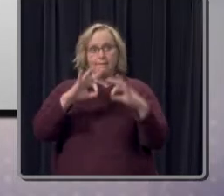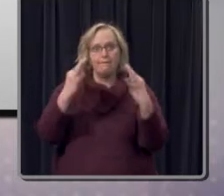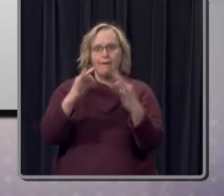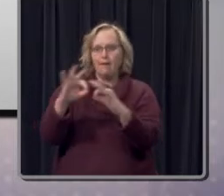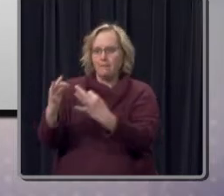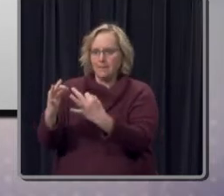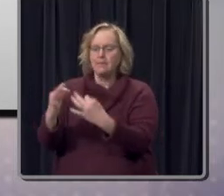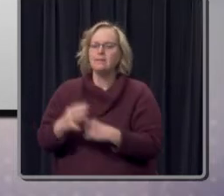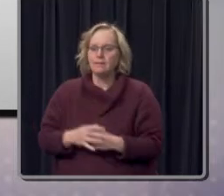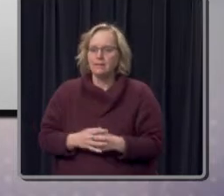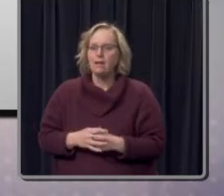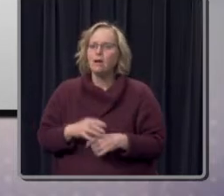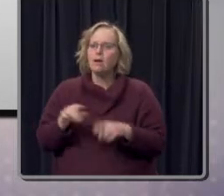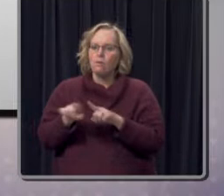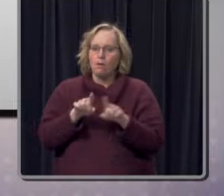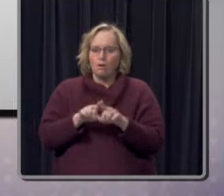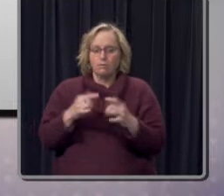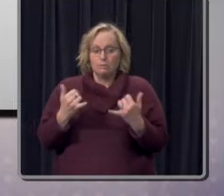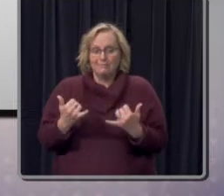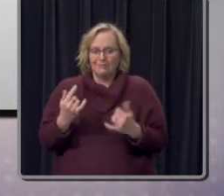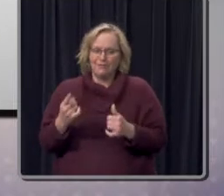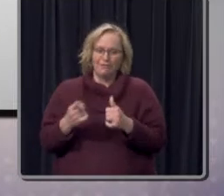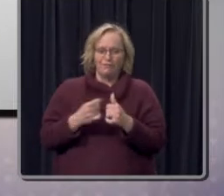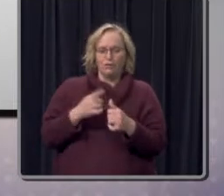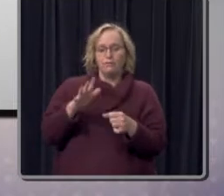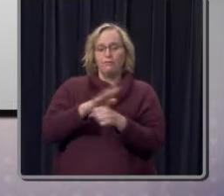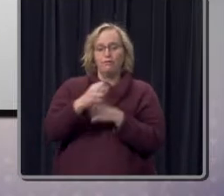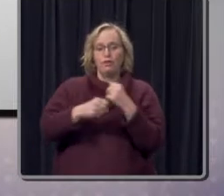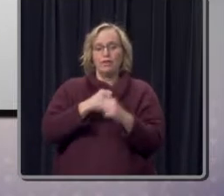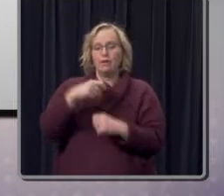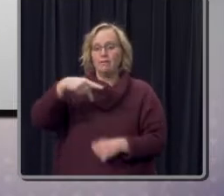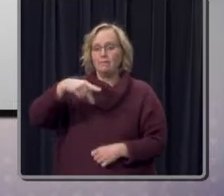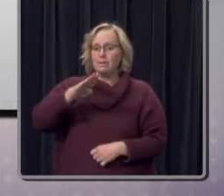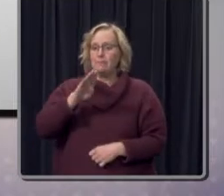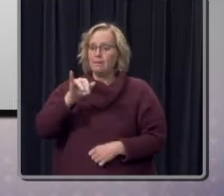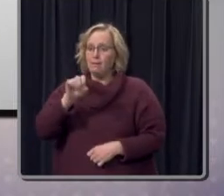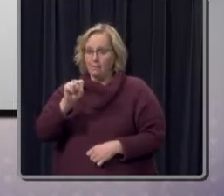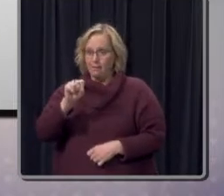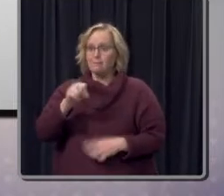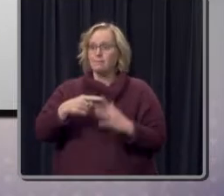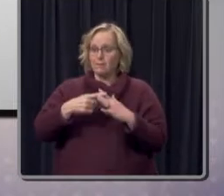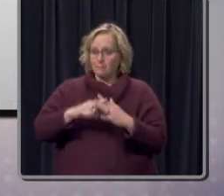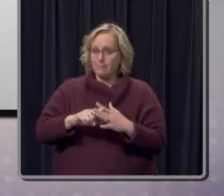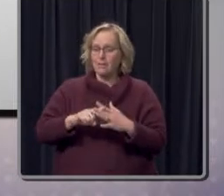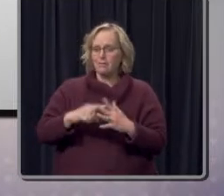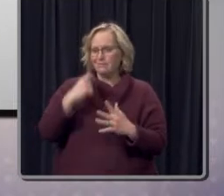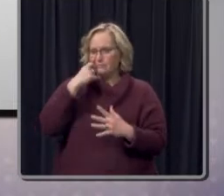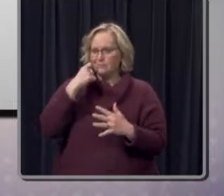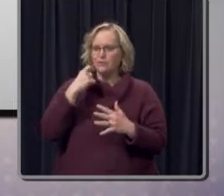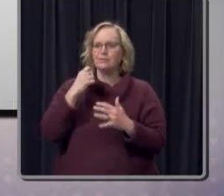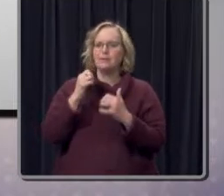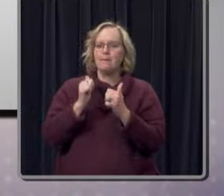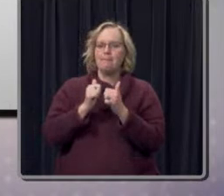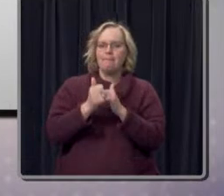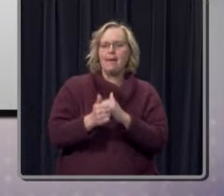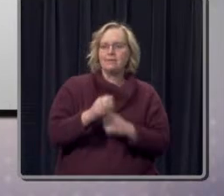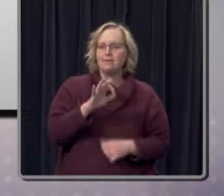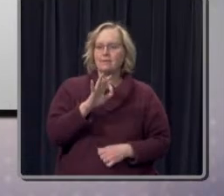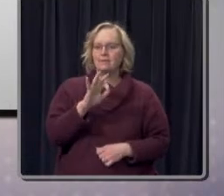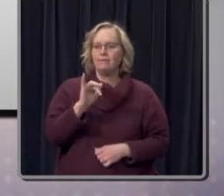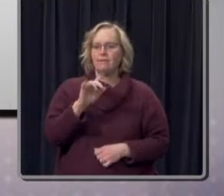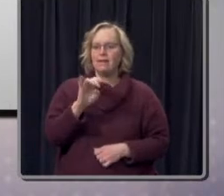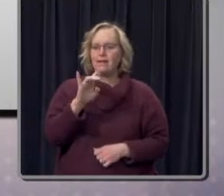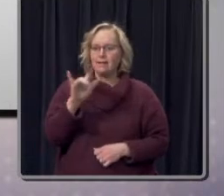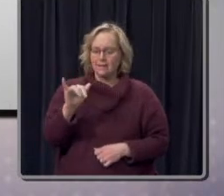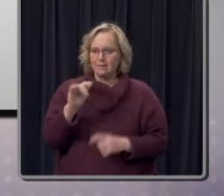We are also in our first full year of PBIS implementation. In fact, we just passed our fidelity check, Dr.